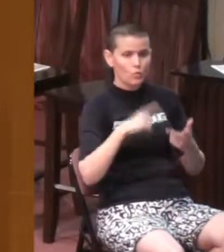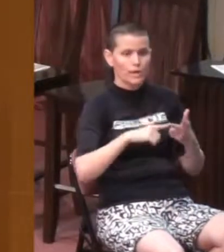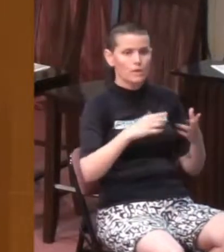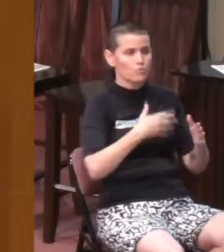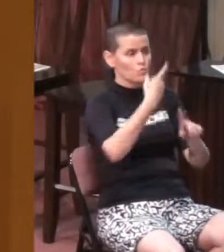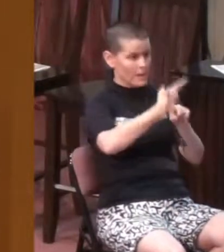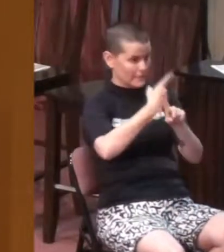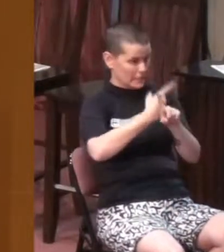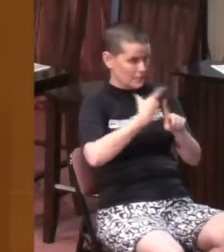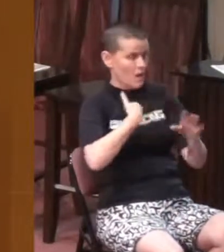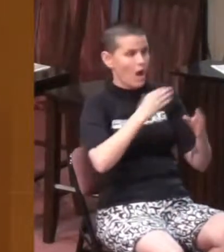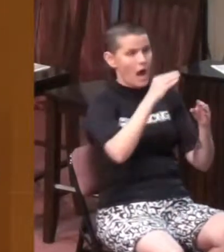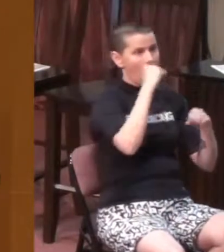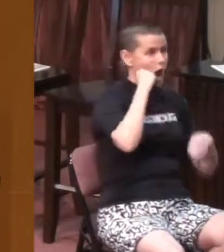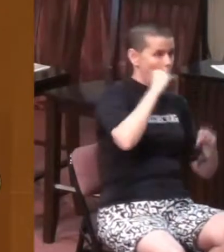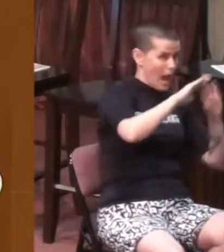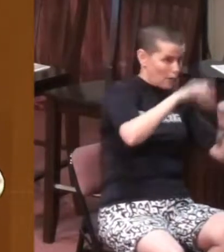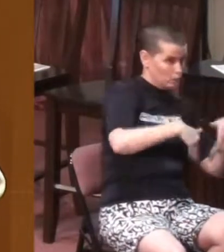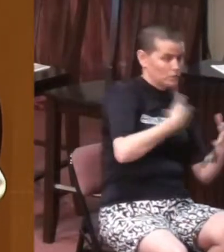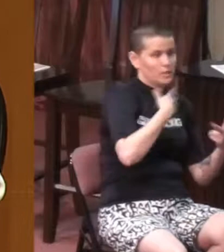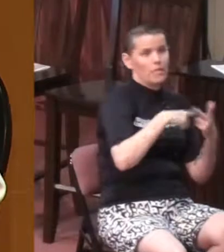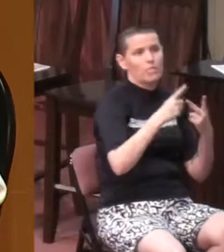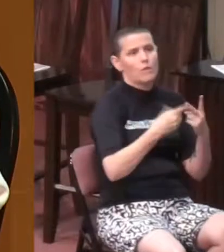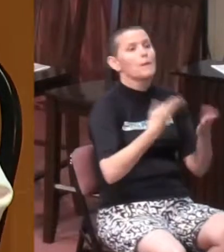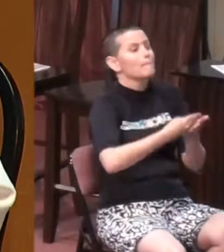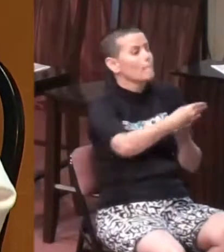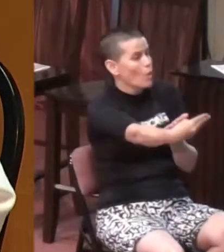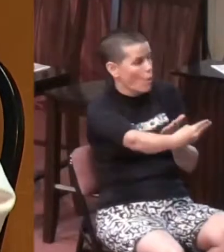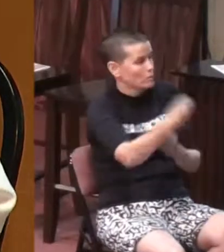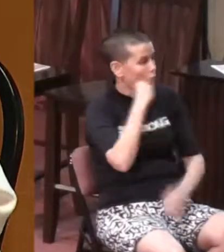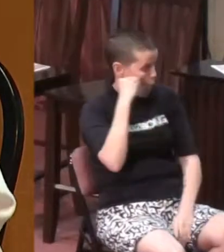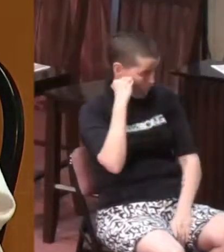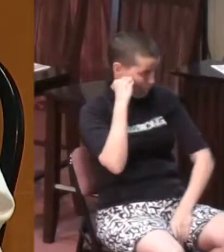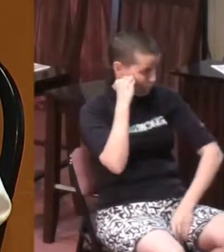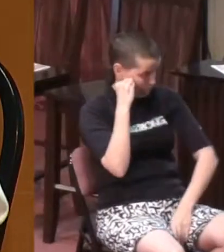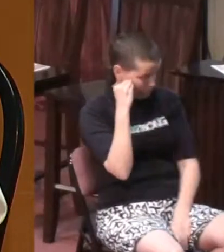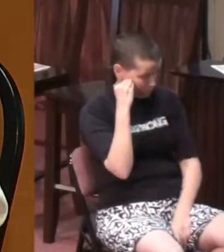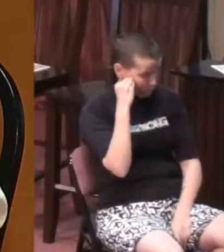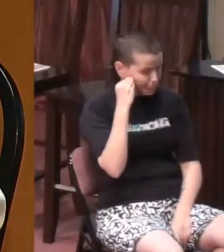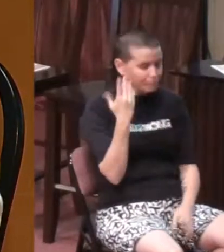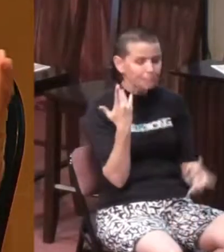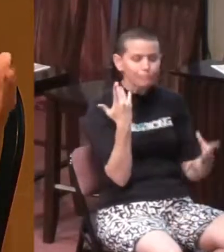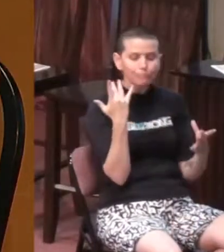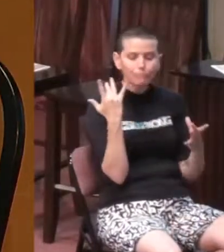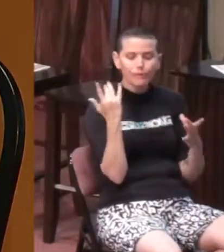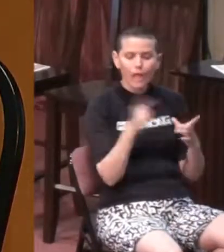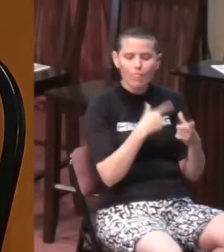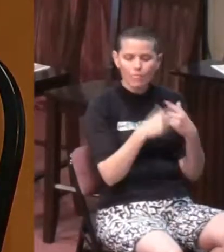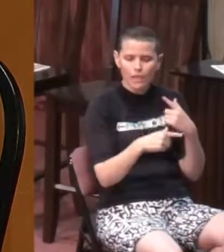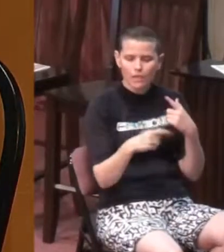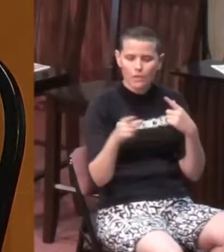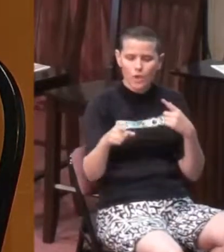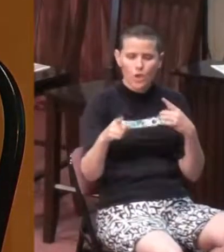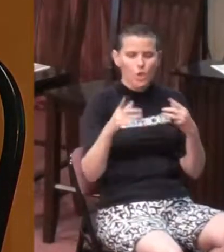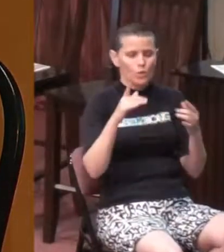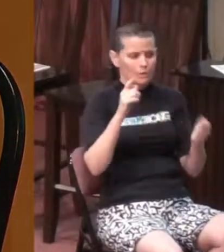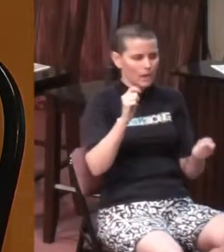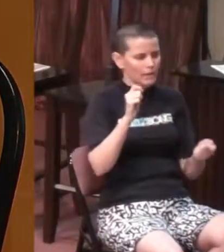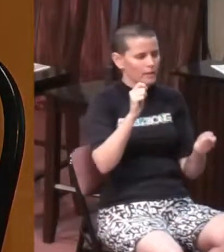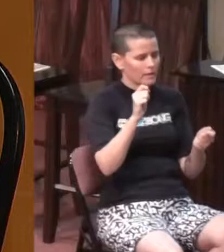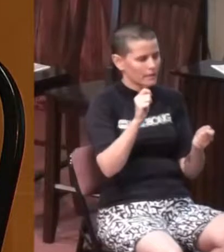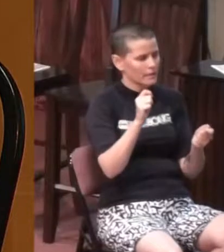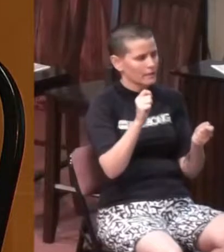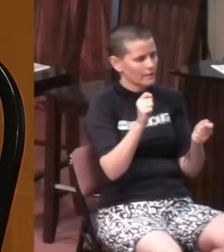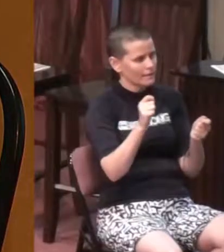home a year later. We got settled in, and what we began to become acclimated to was